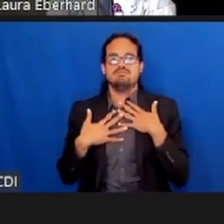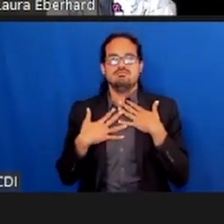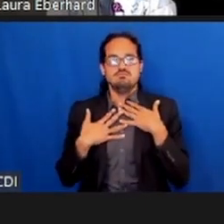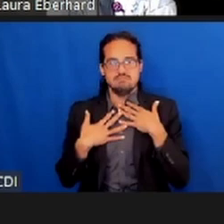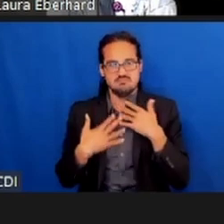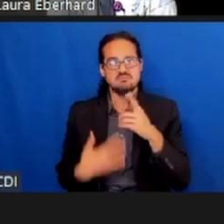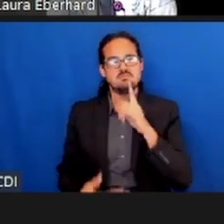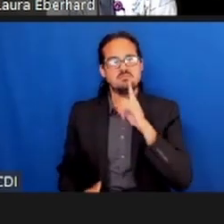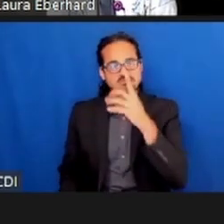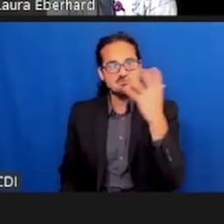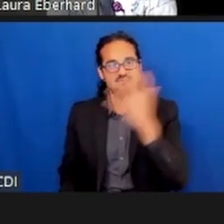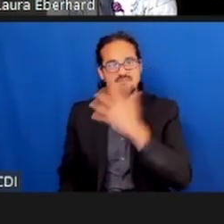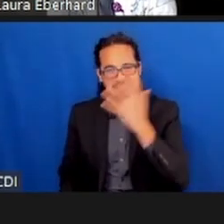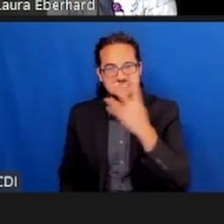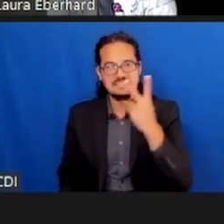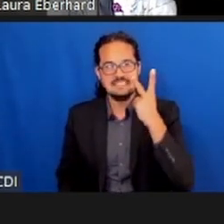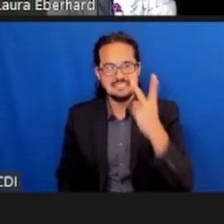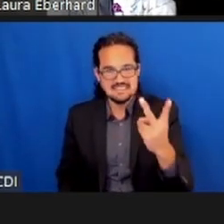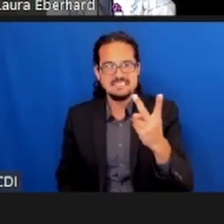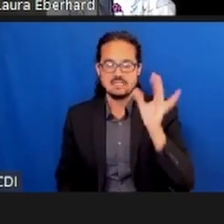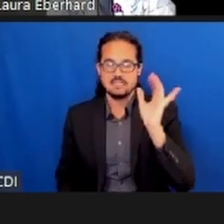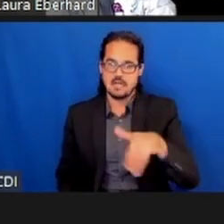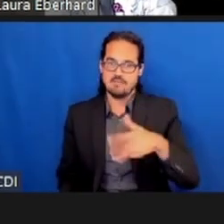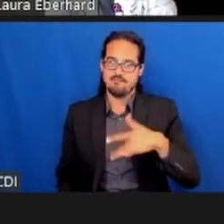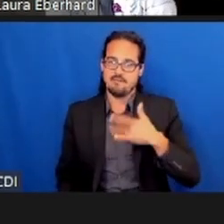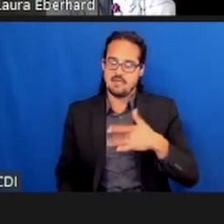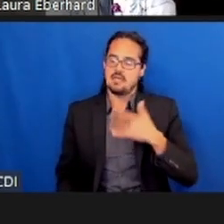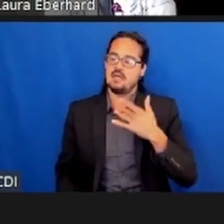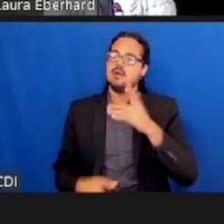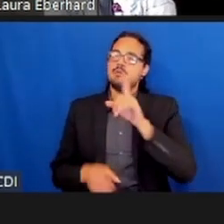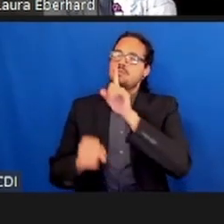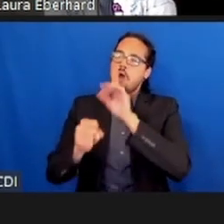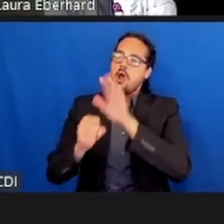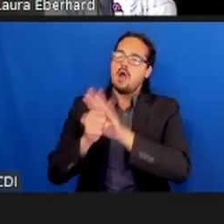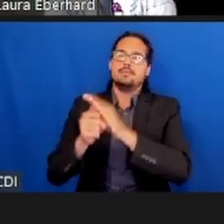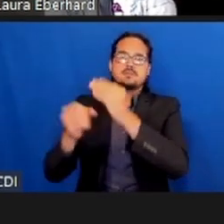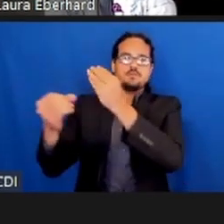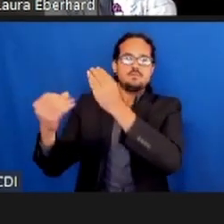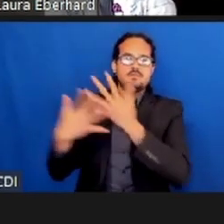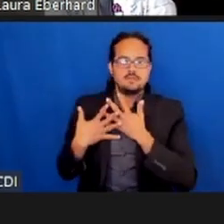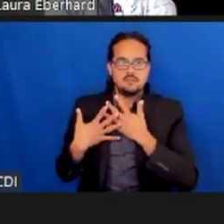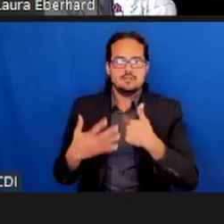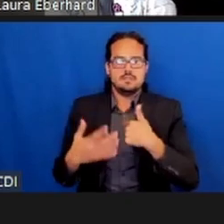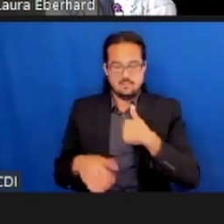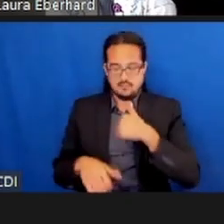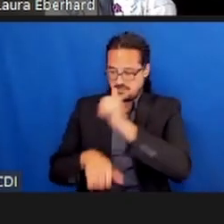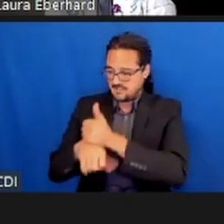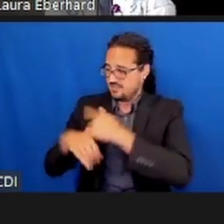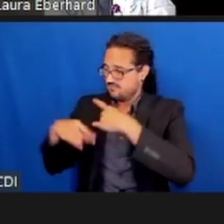the promise and hope of vaccinations to that most hard-hit Latinx community in the Canal area.